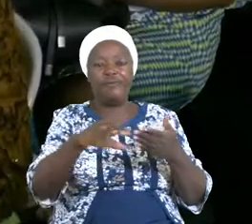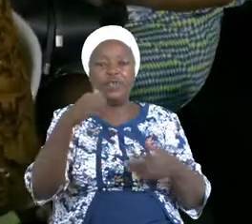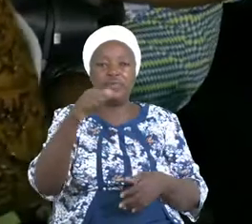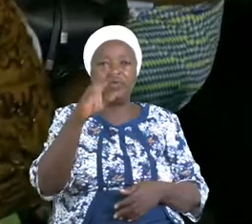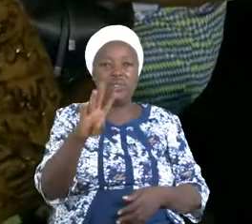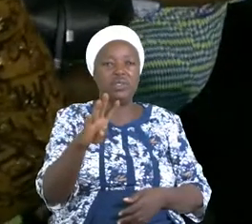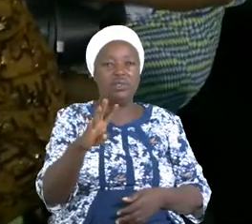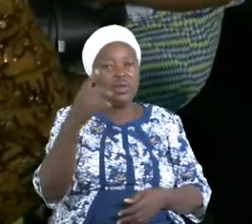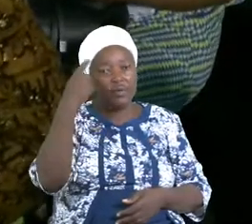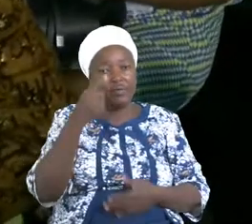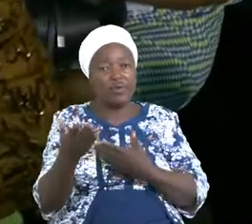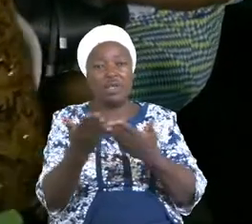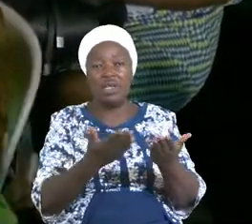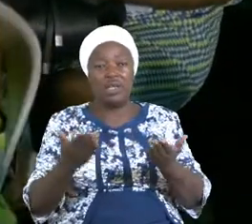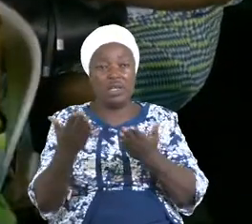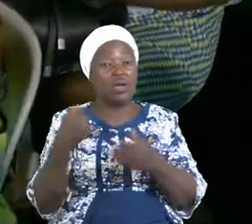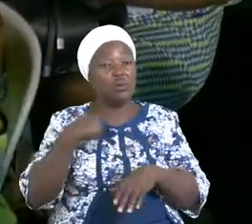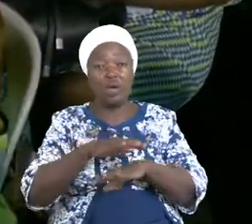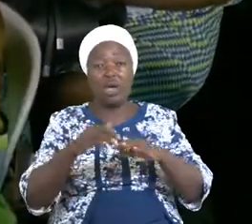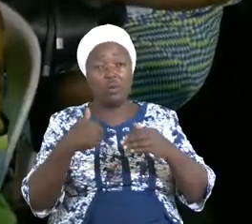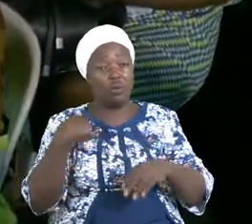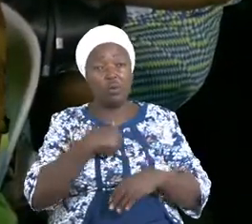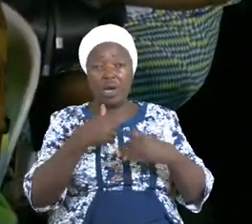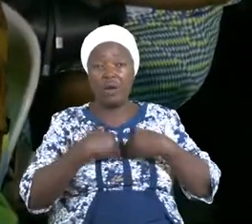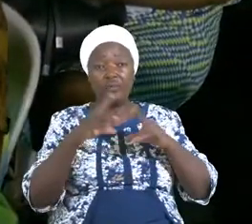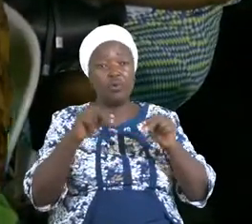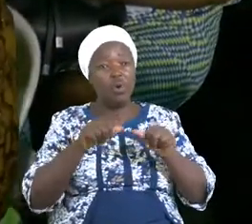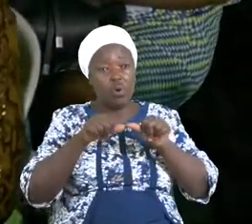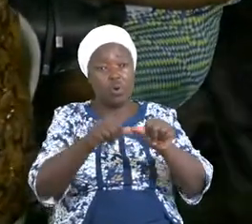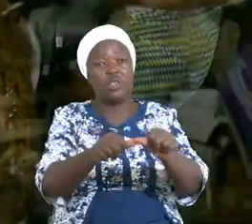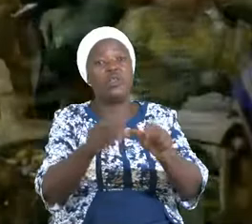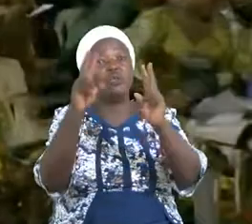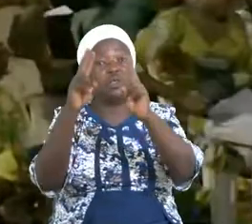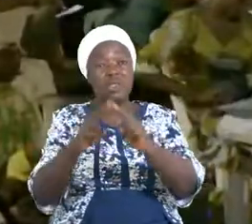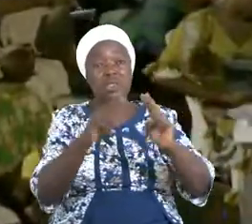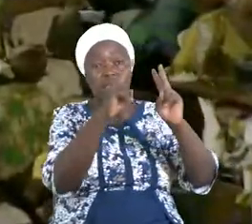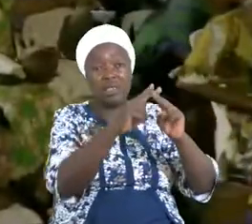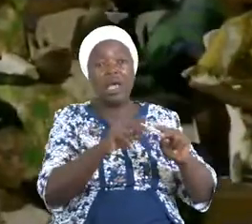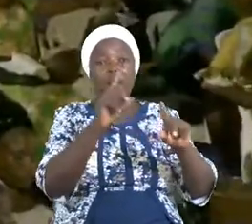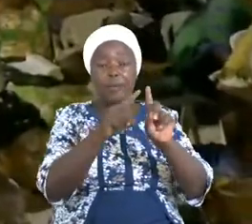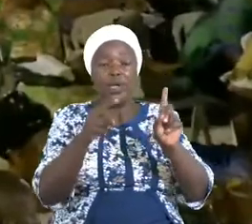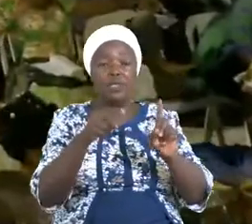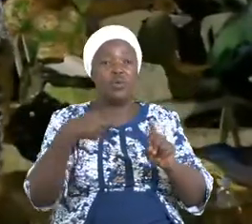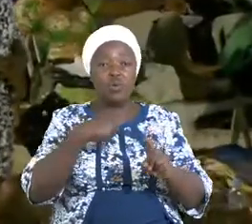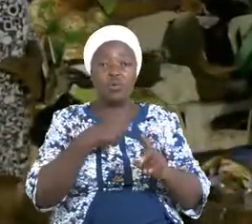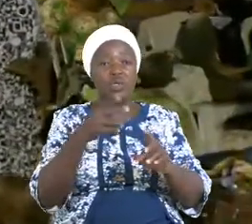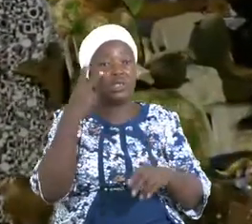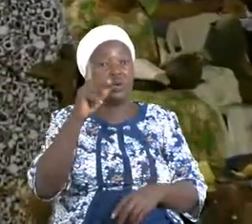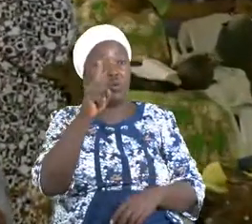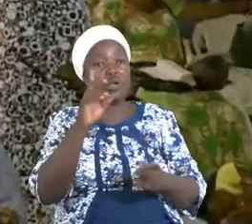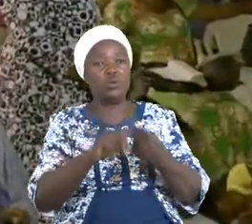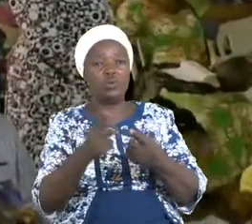here we have no continuing city, but we seek one to come.